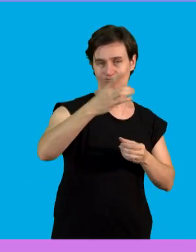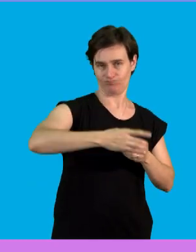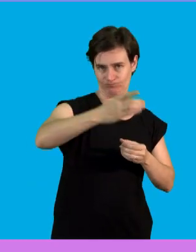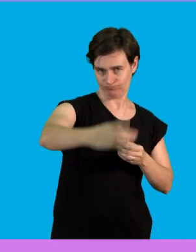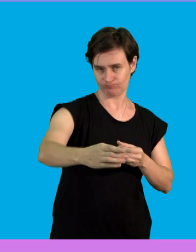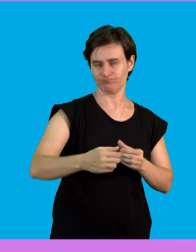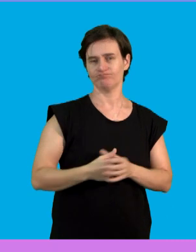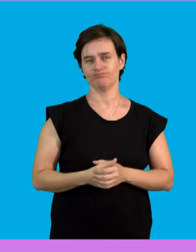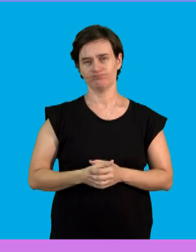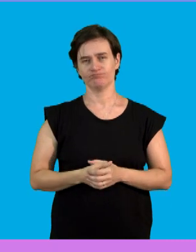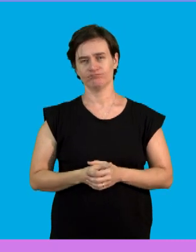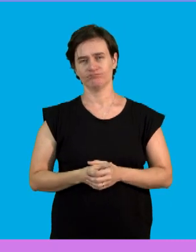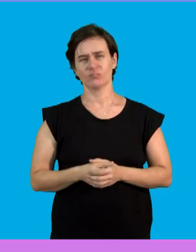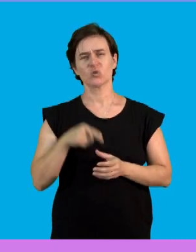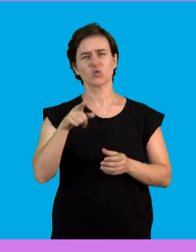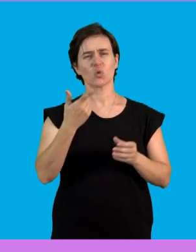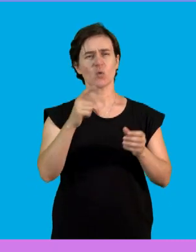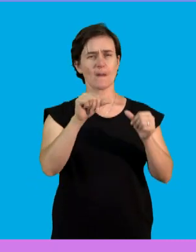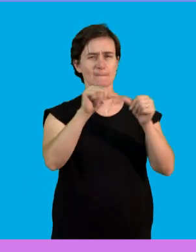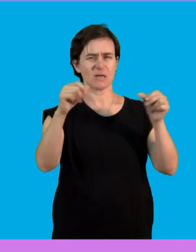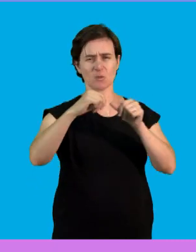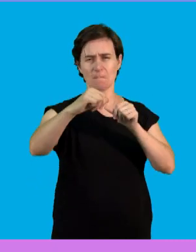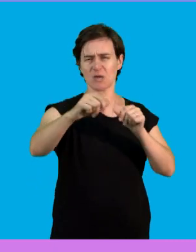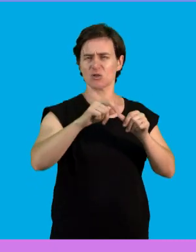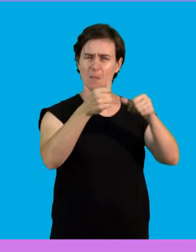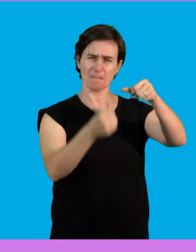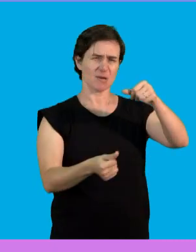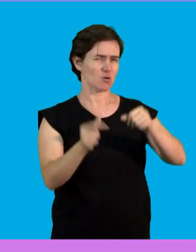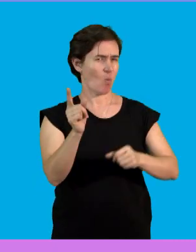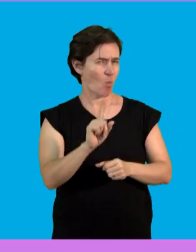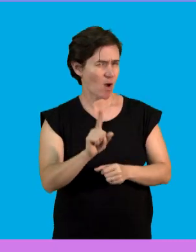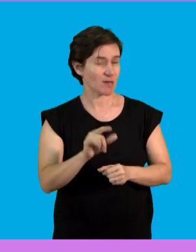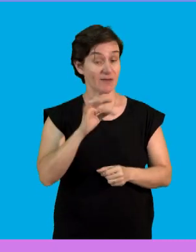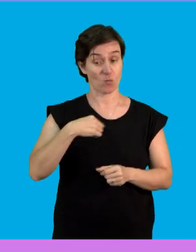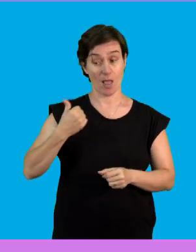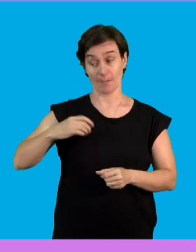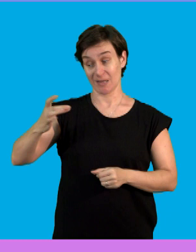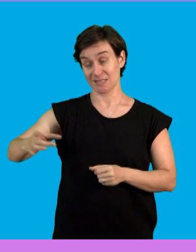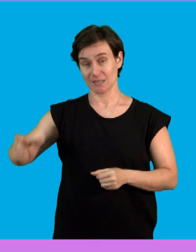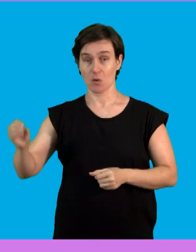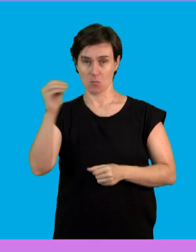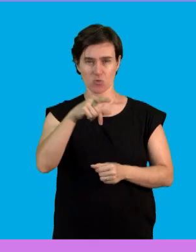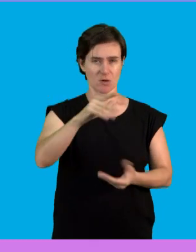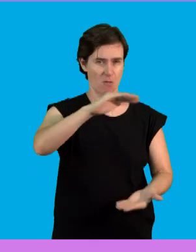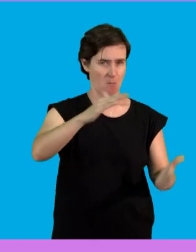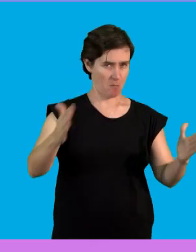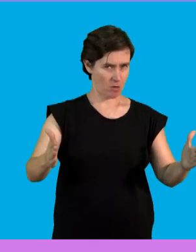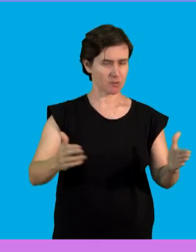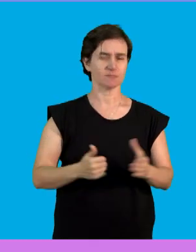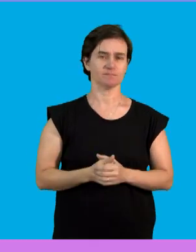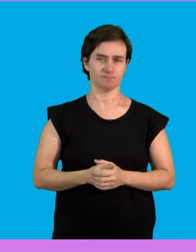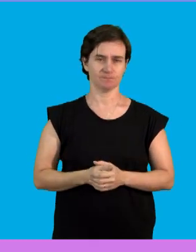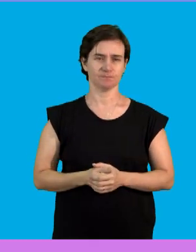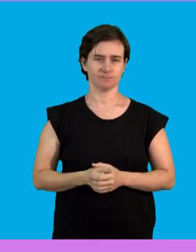So let's look, what is the dimensions needed if we pack the cans in that way?